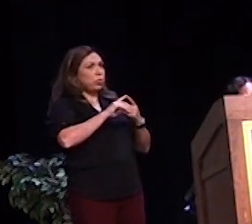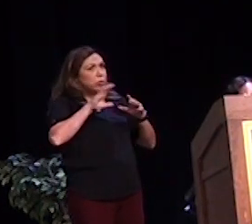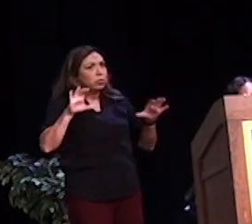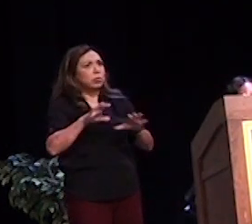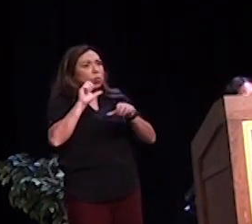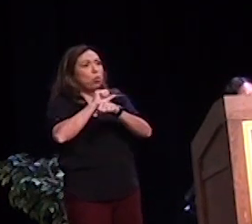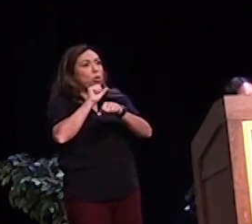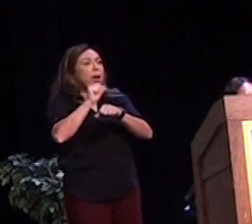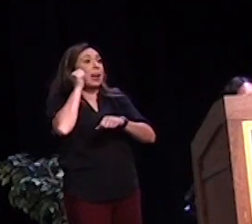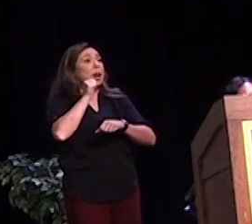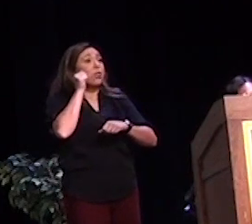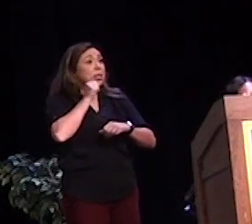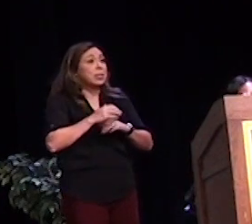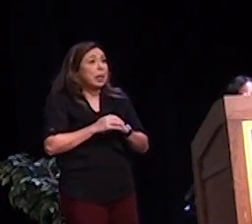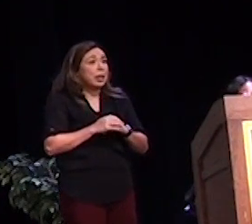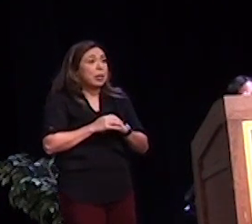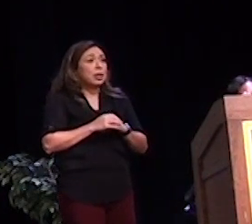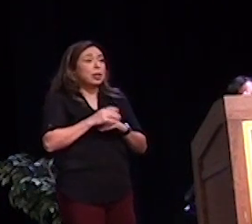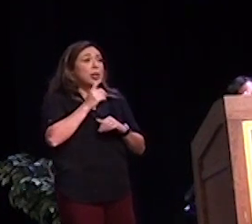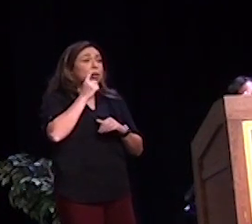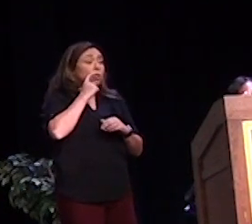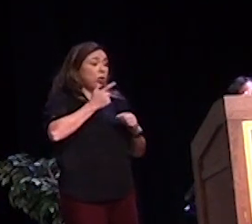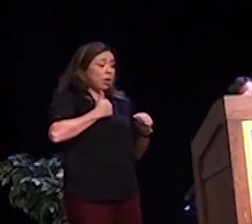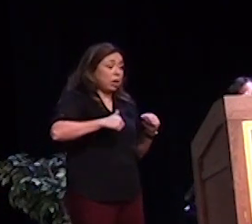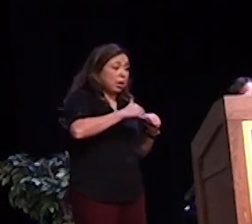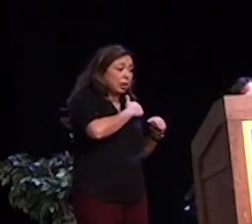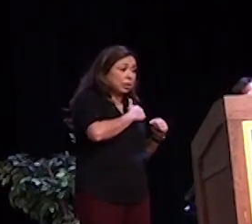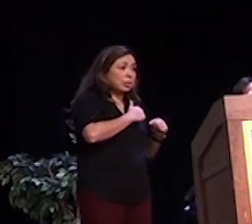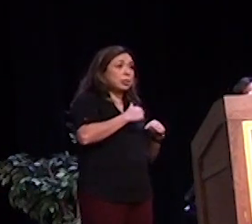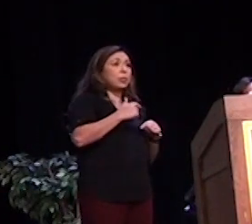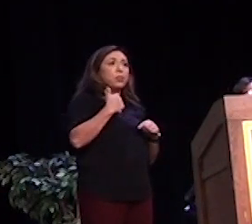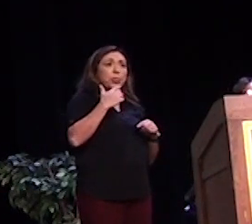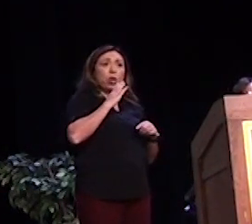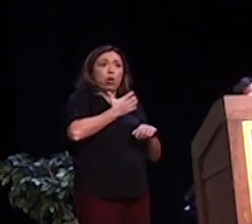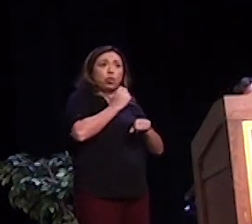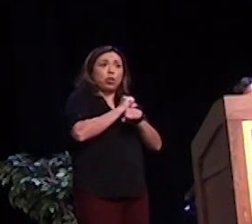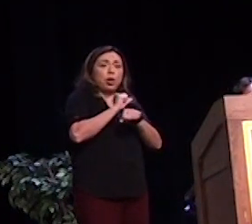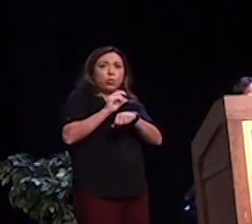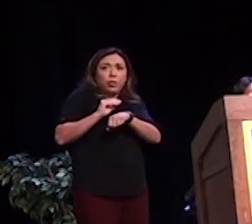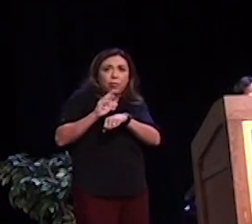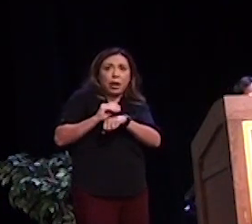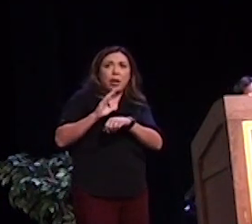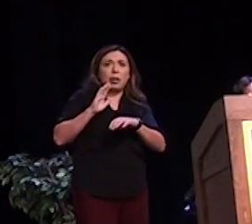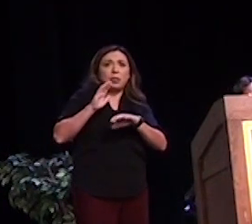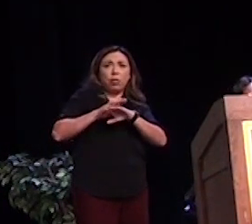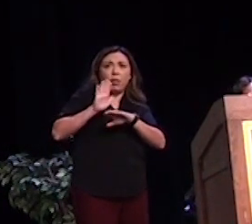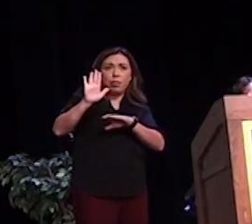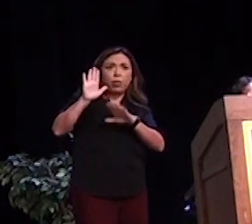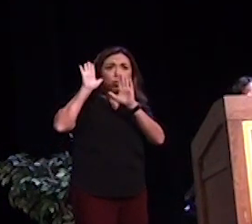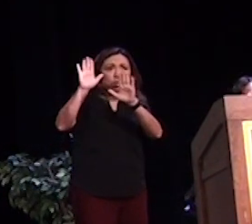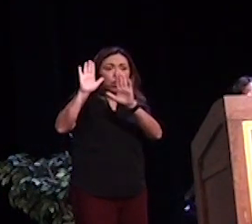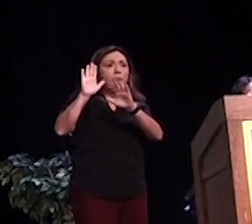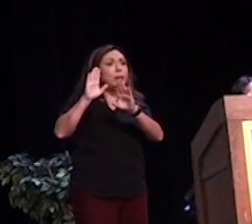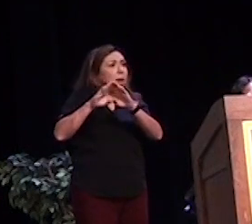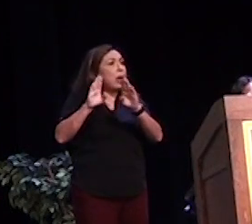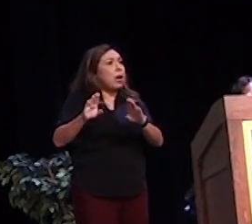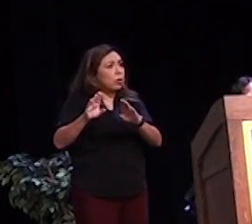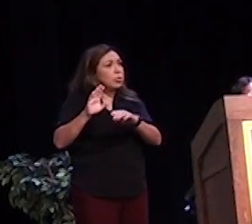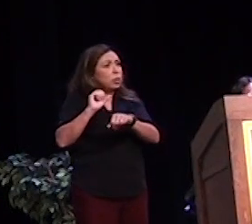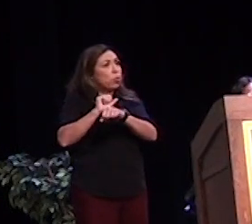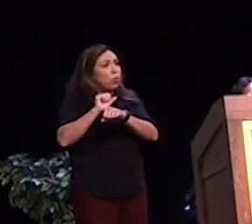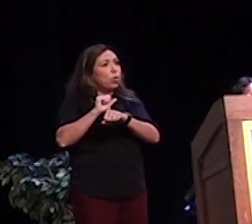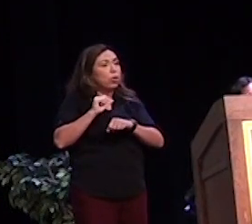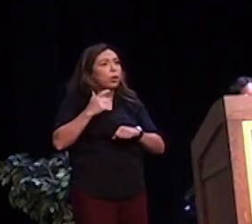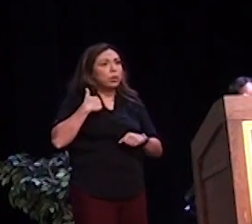each day. For my fellow commissioners and I, it's our job to advise on the city's great housing work. And we get a bird's eye